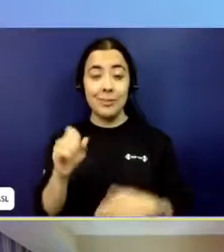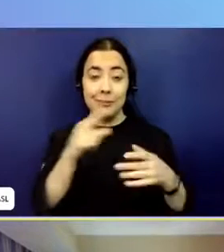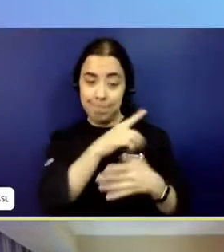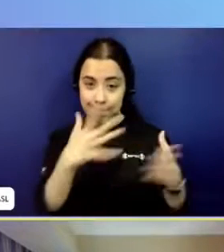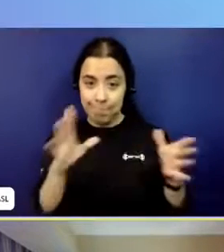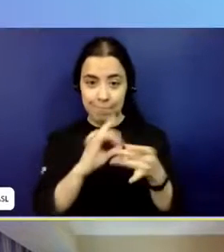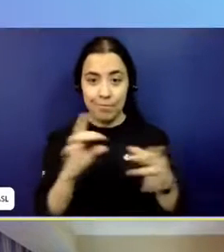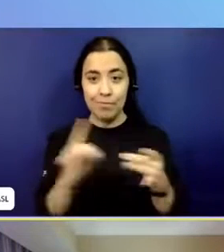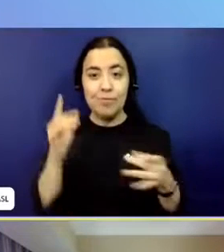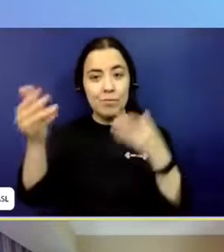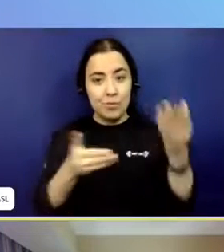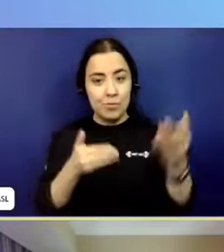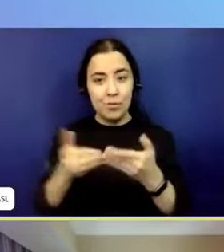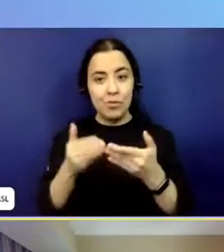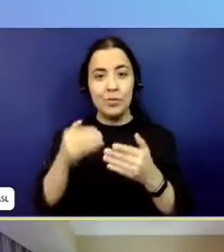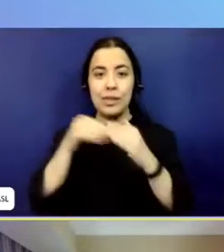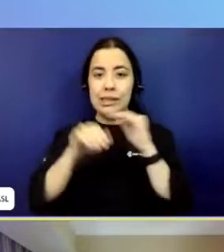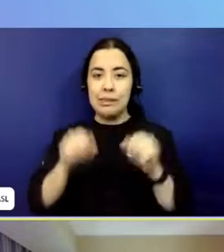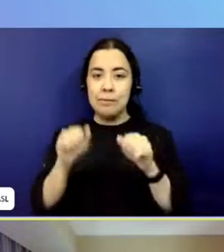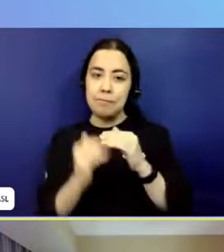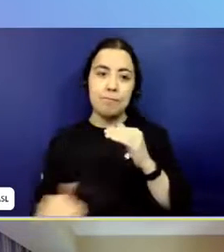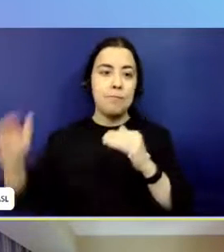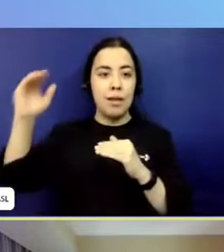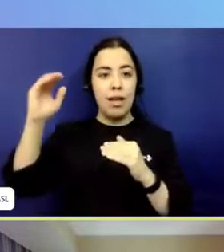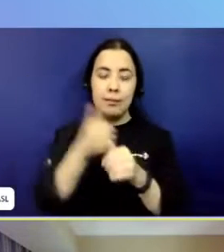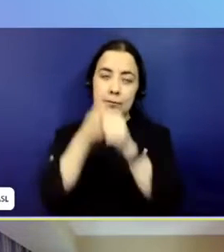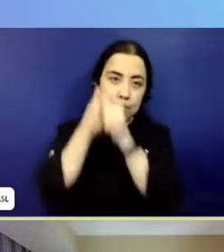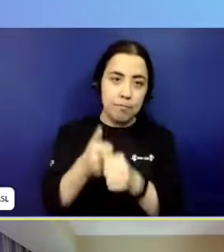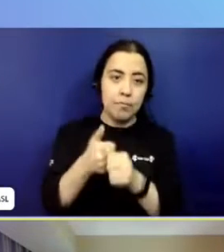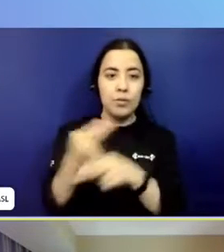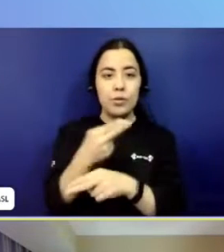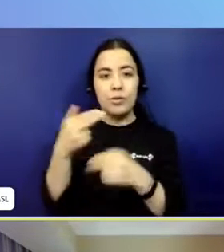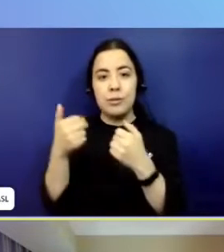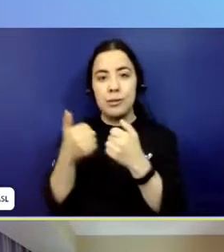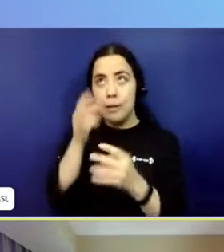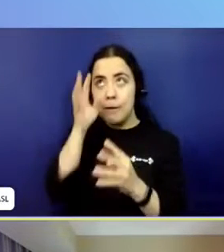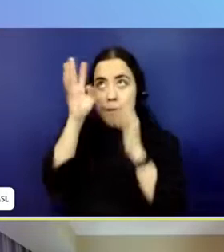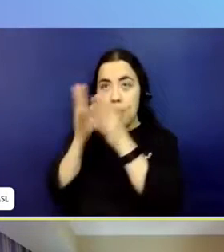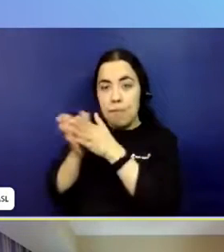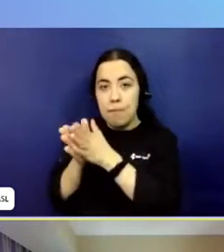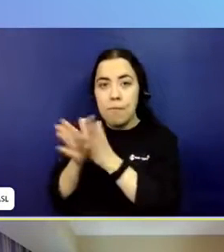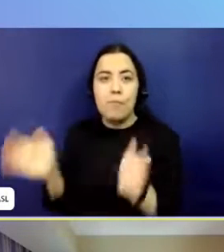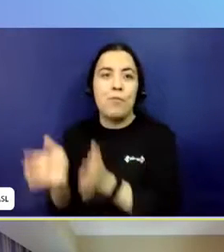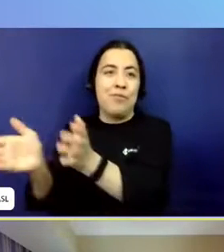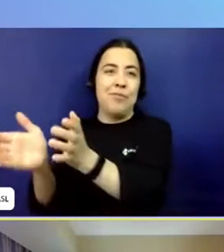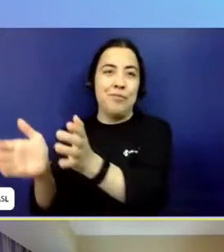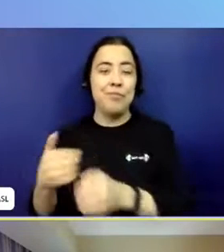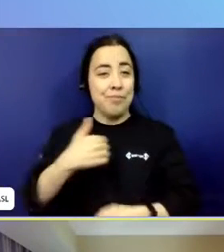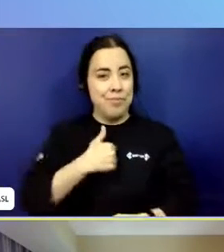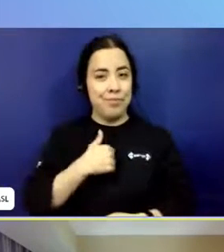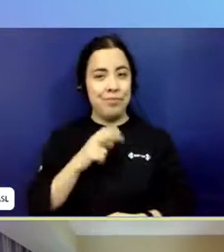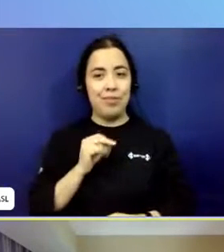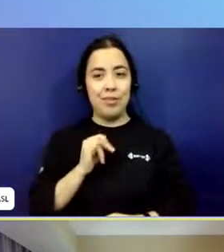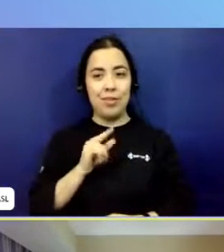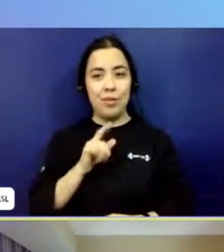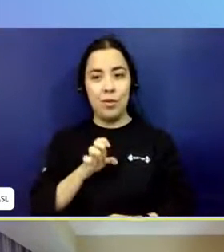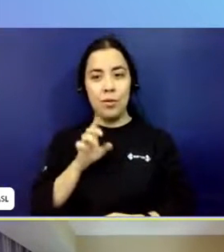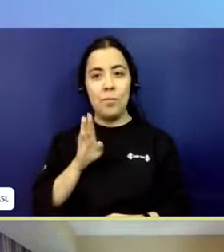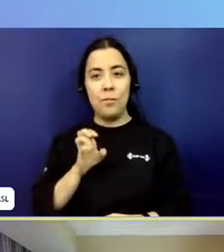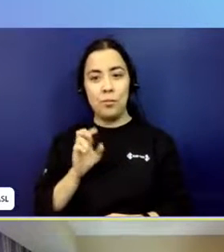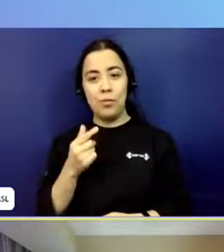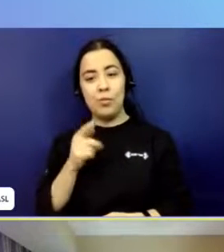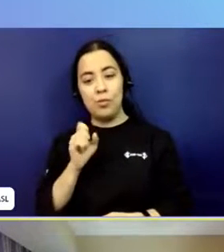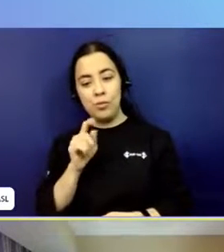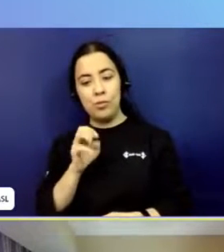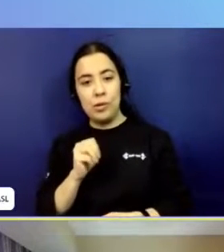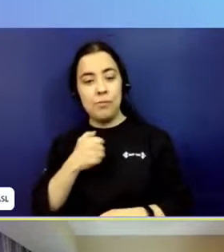Welcome to Accessibility Beyond Compliance, using gamification as a motivator. I'm Nicole Bergstrom, Senior Director